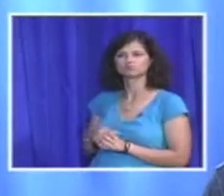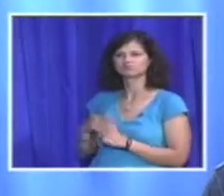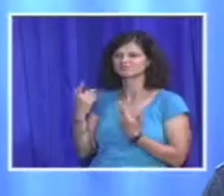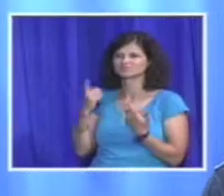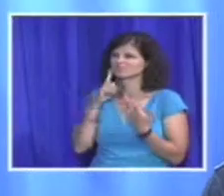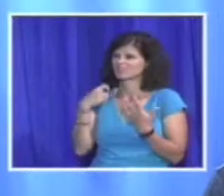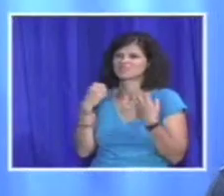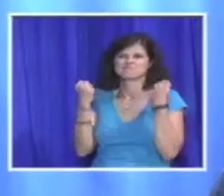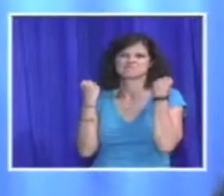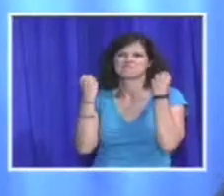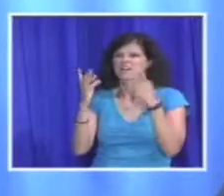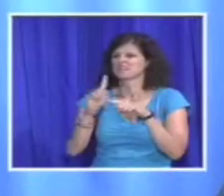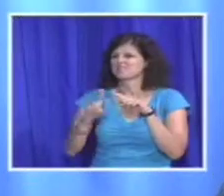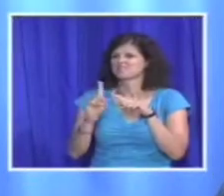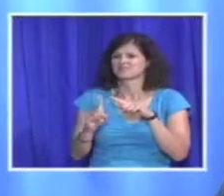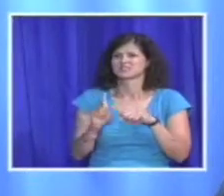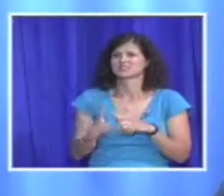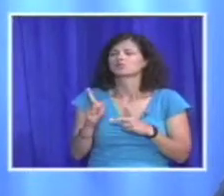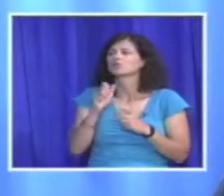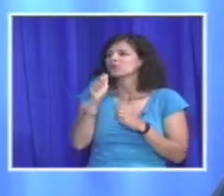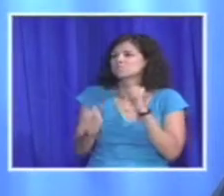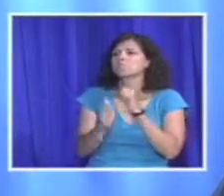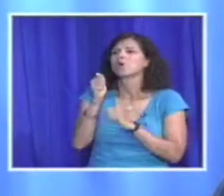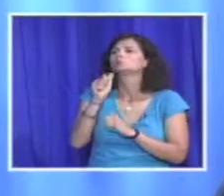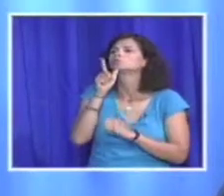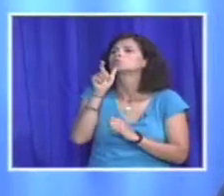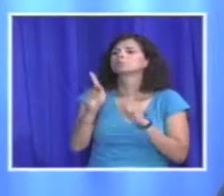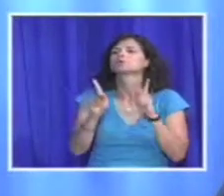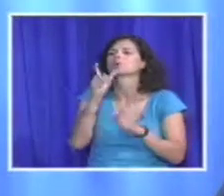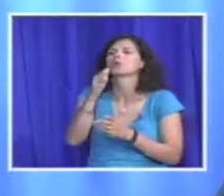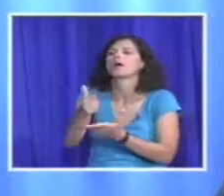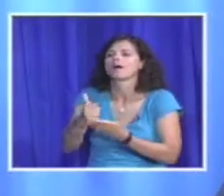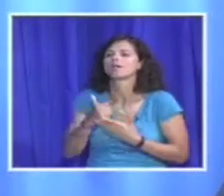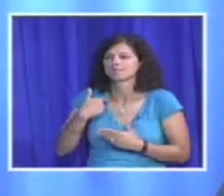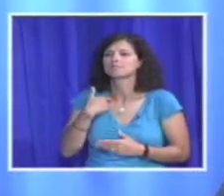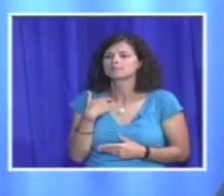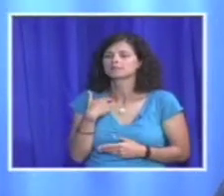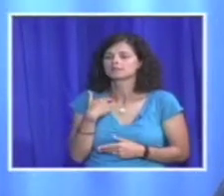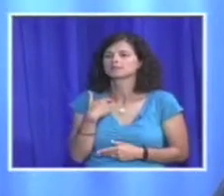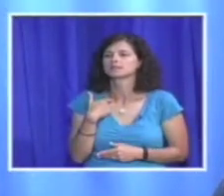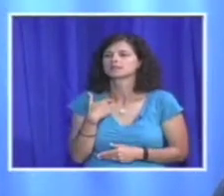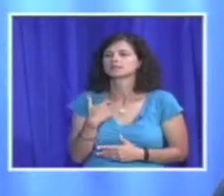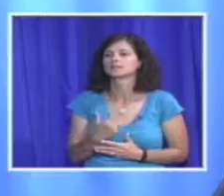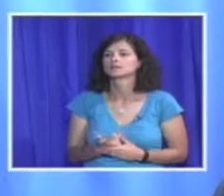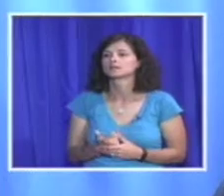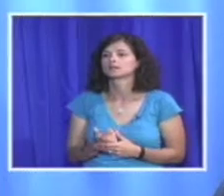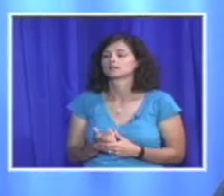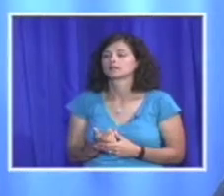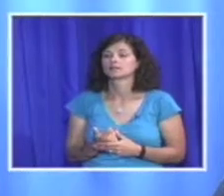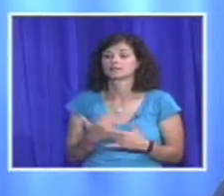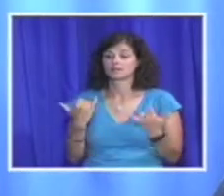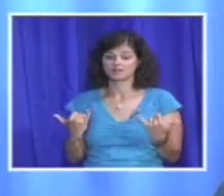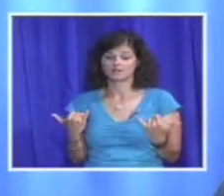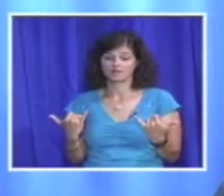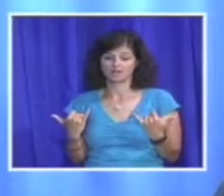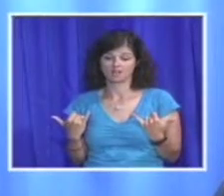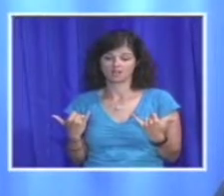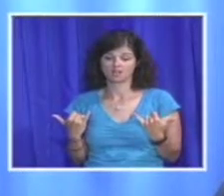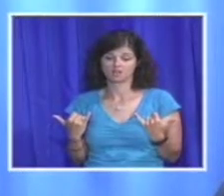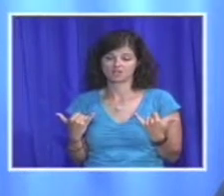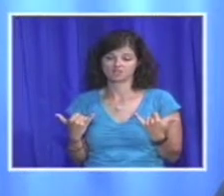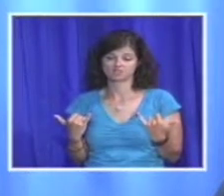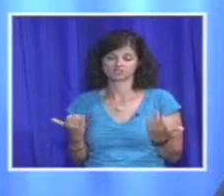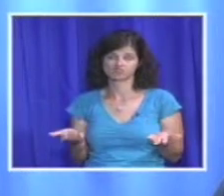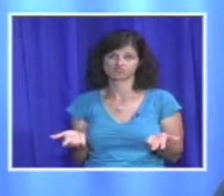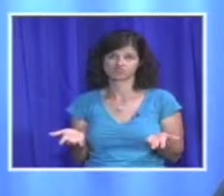around in the form of, uh, people that help. Um, now, uh, I'd say